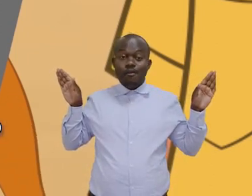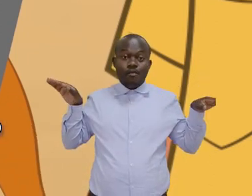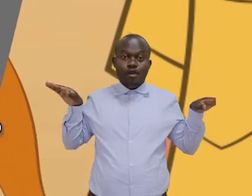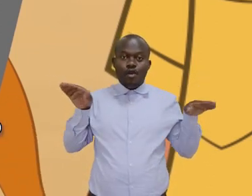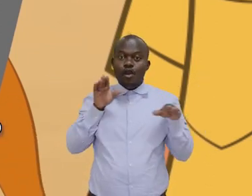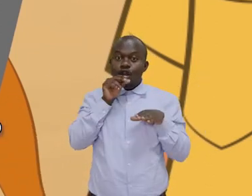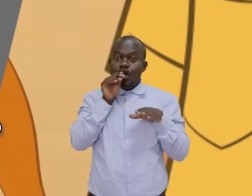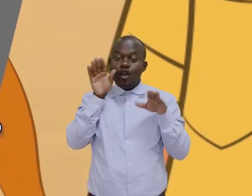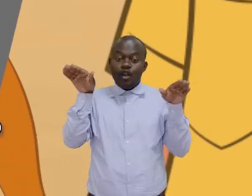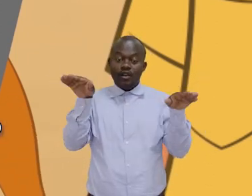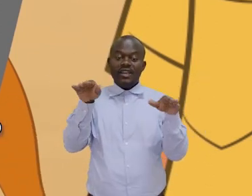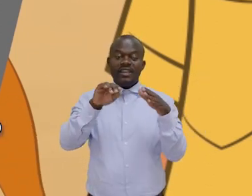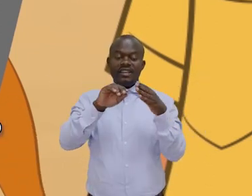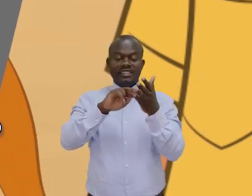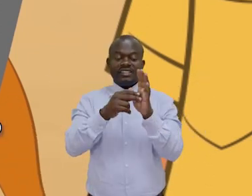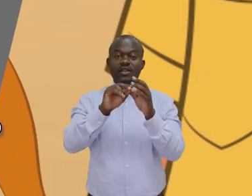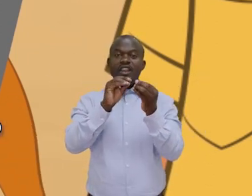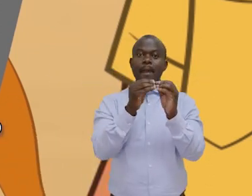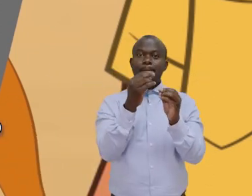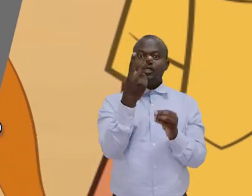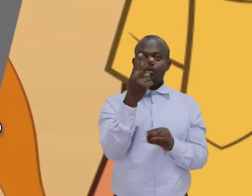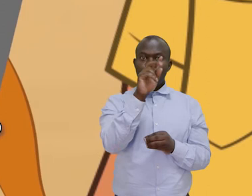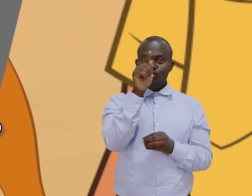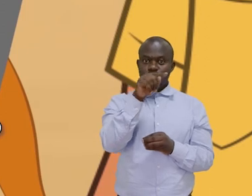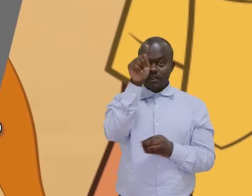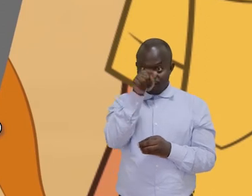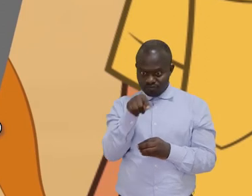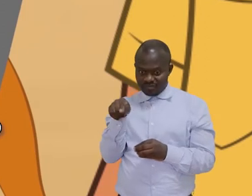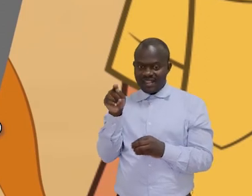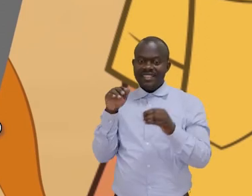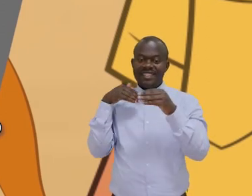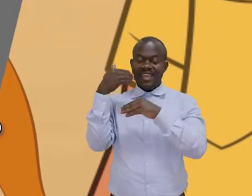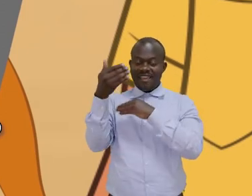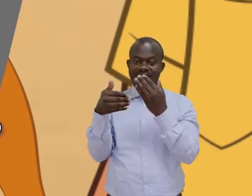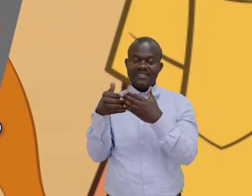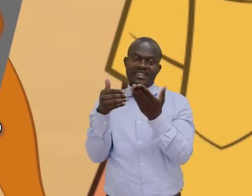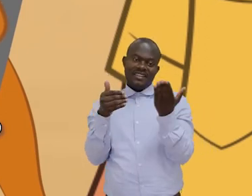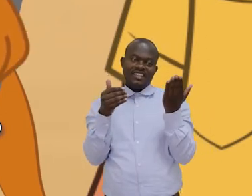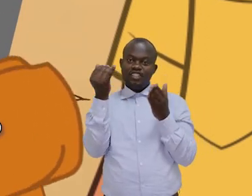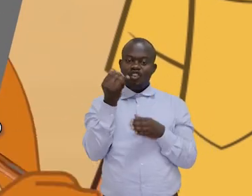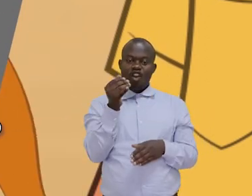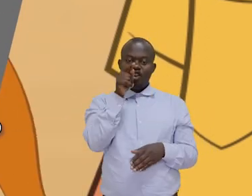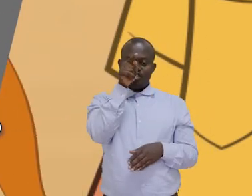Then I draw a curve from here to make its back.